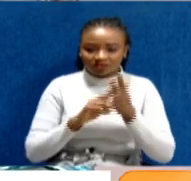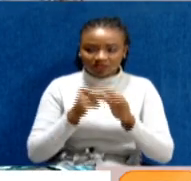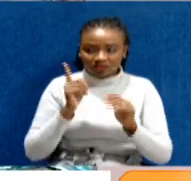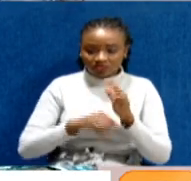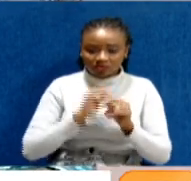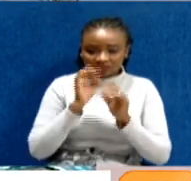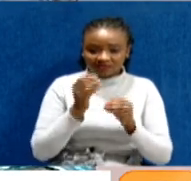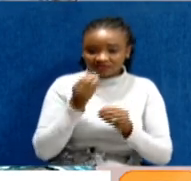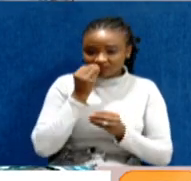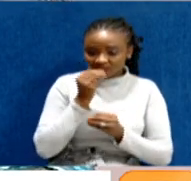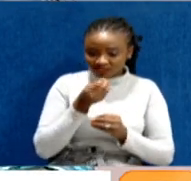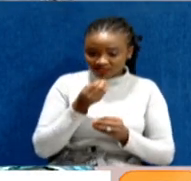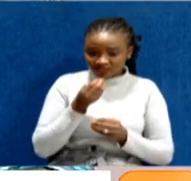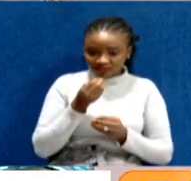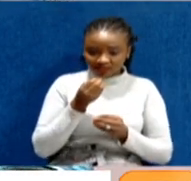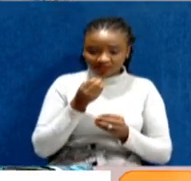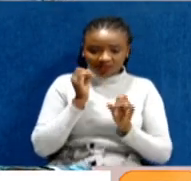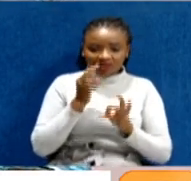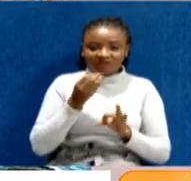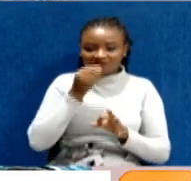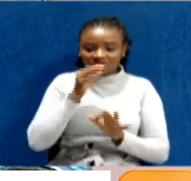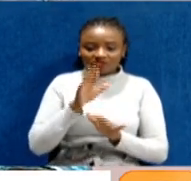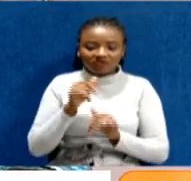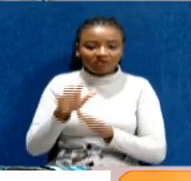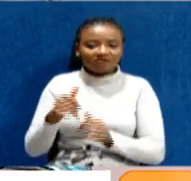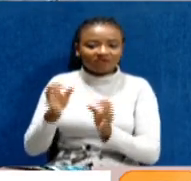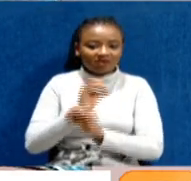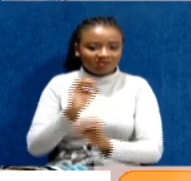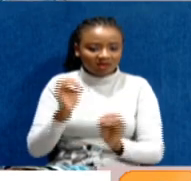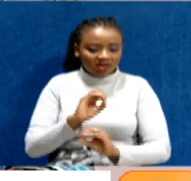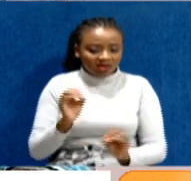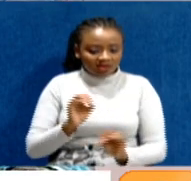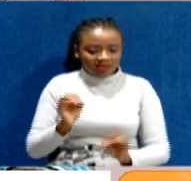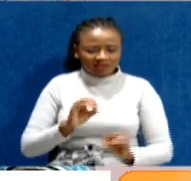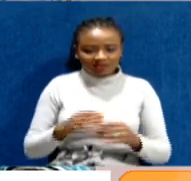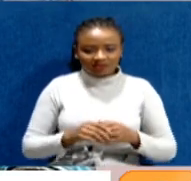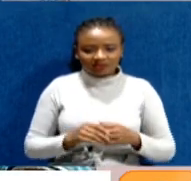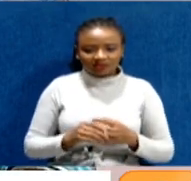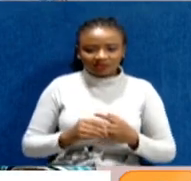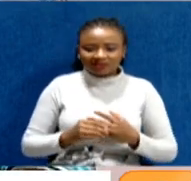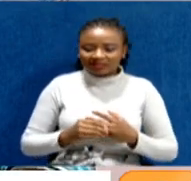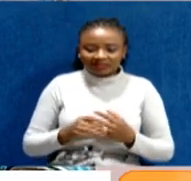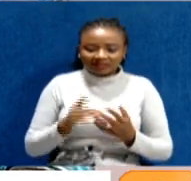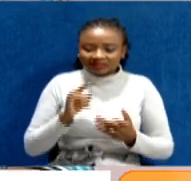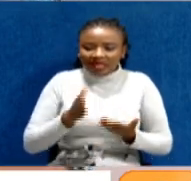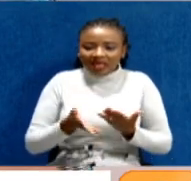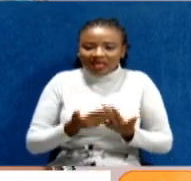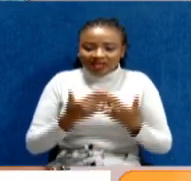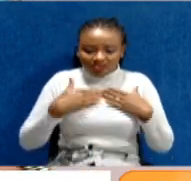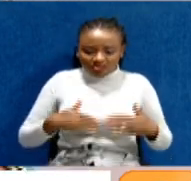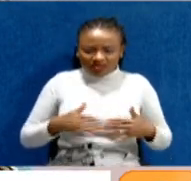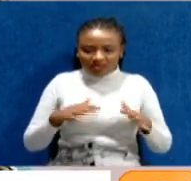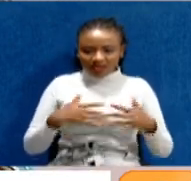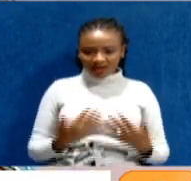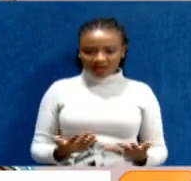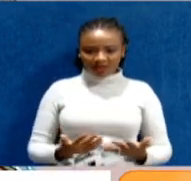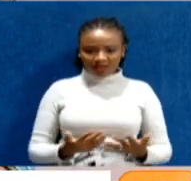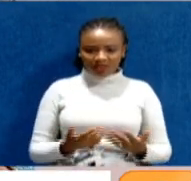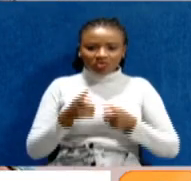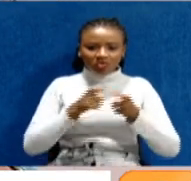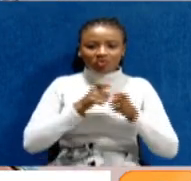know, what have I changed in yeah. my lifestyle for me to keep healthy, or for me to to enhance my